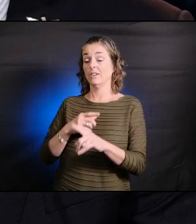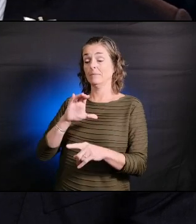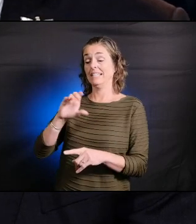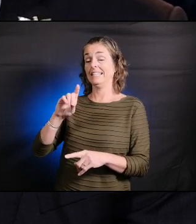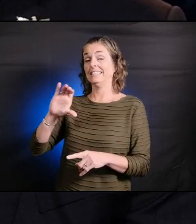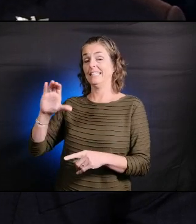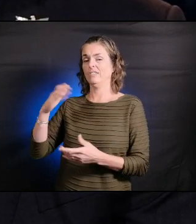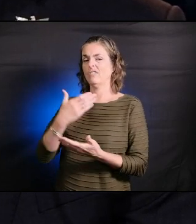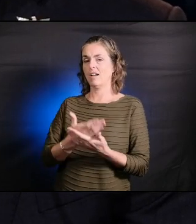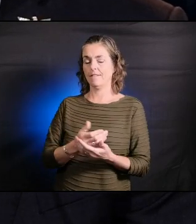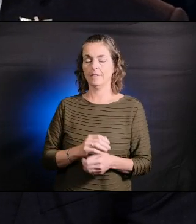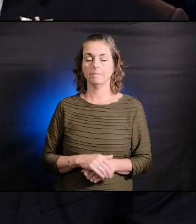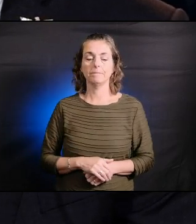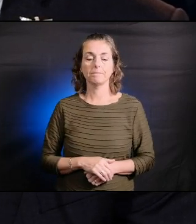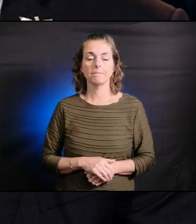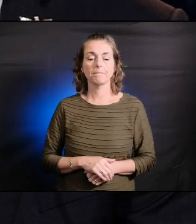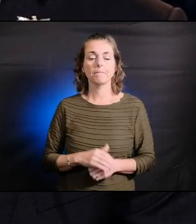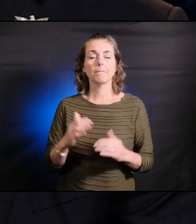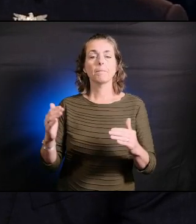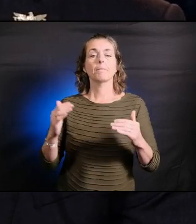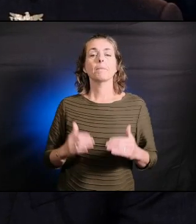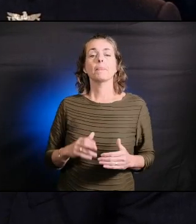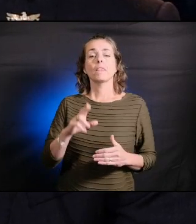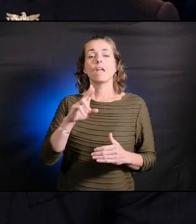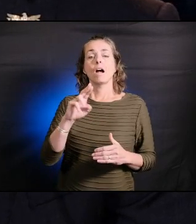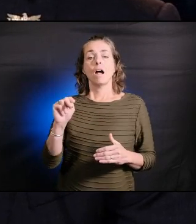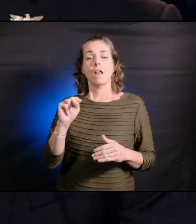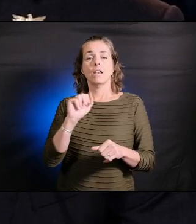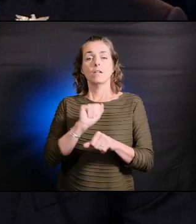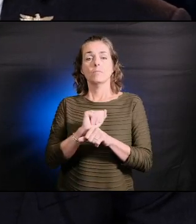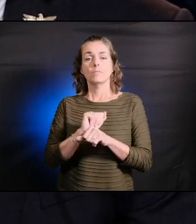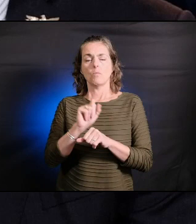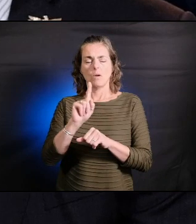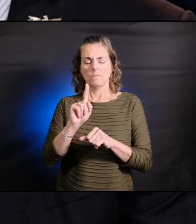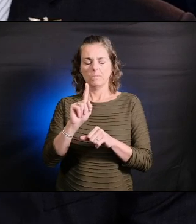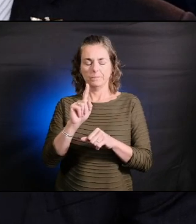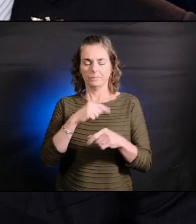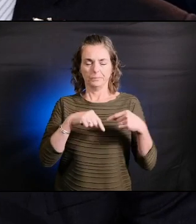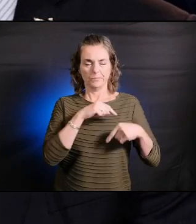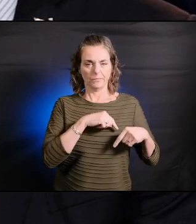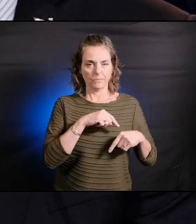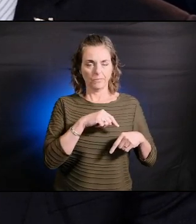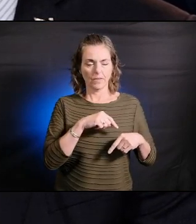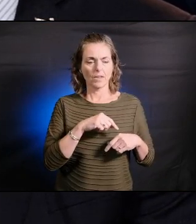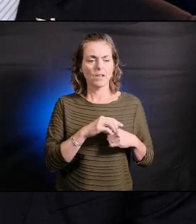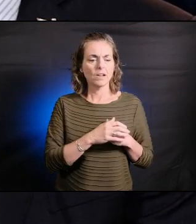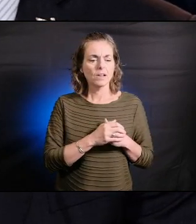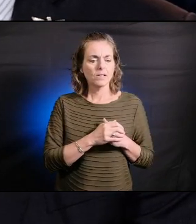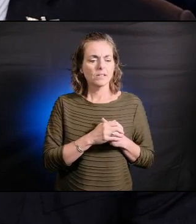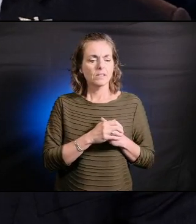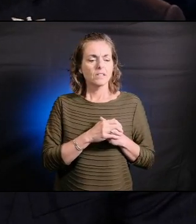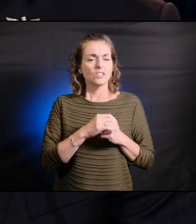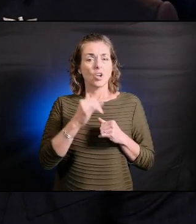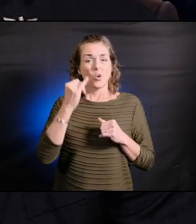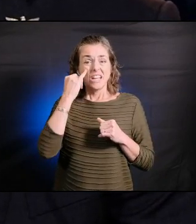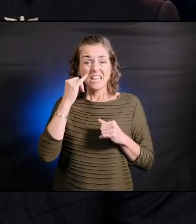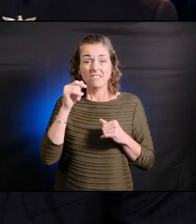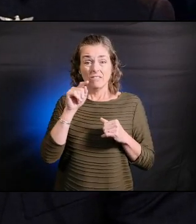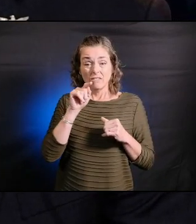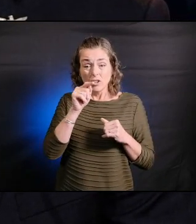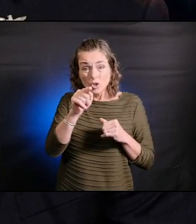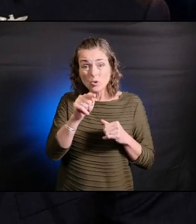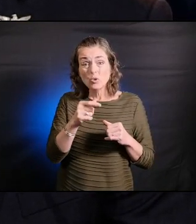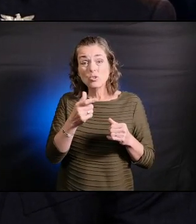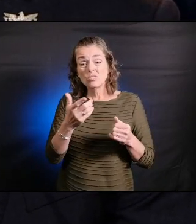unemployment benefits, we have, before I move on, I just want to say that although these, if you're experiencing symptoms